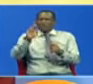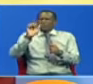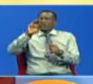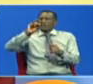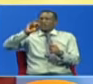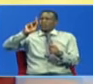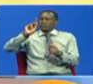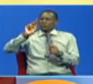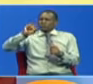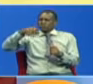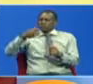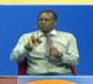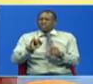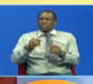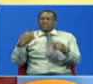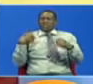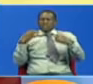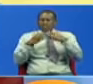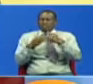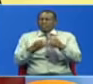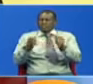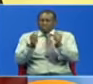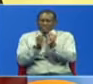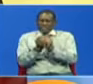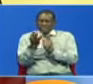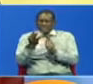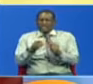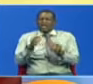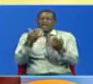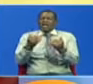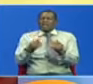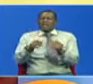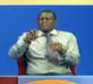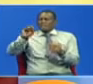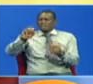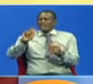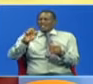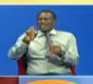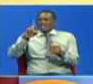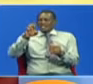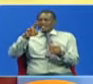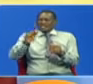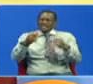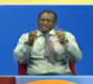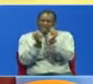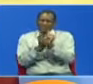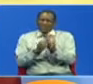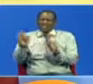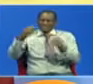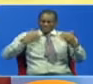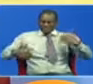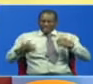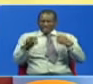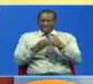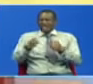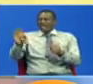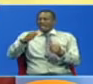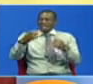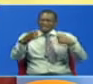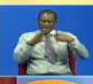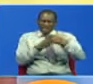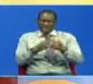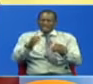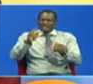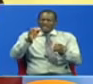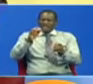17, Kibra, 13, Makadara, 11, Starehe, 8, Langata, 9,